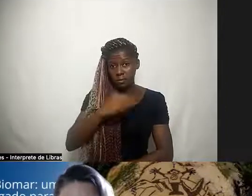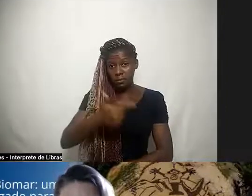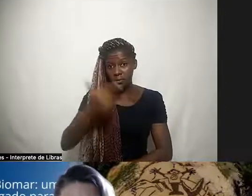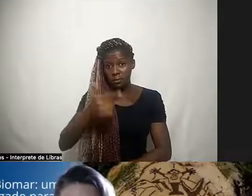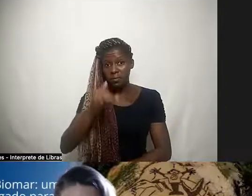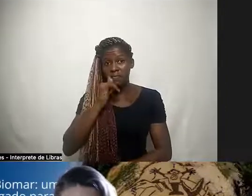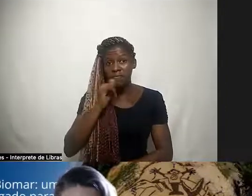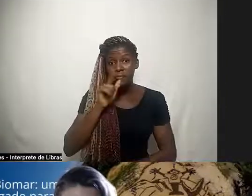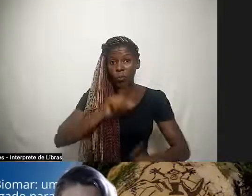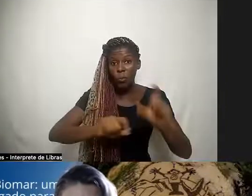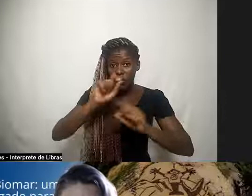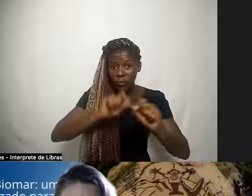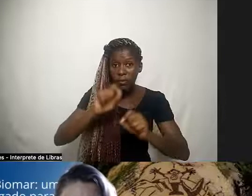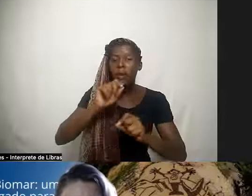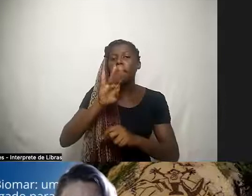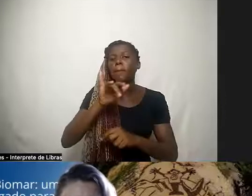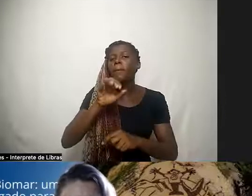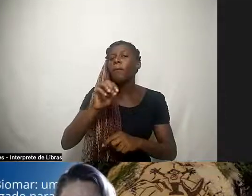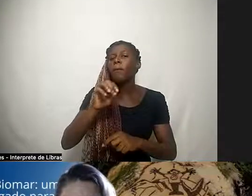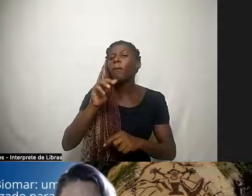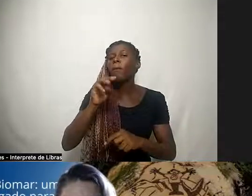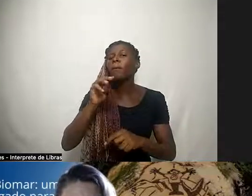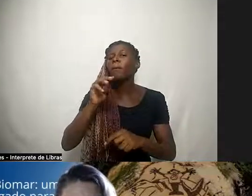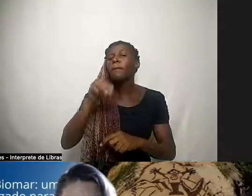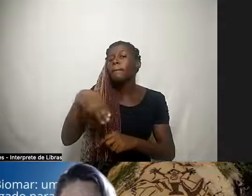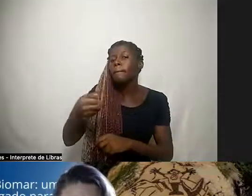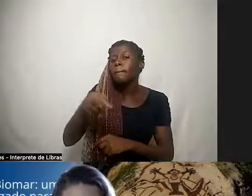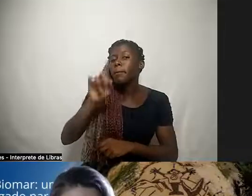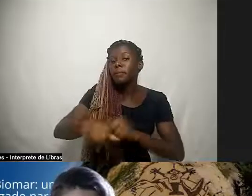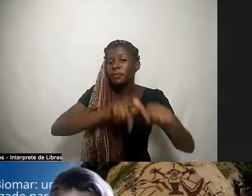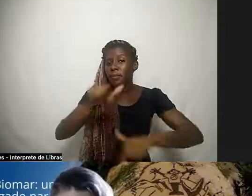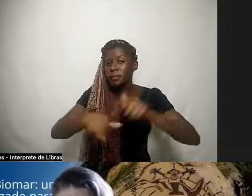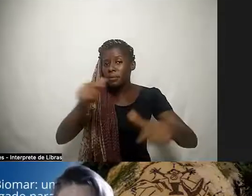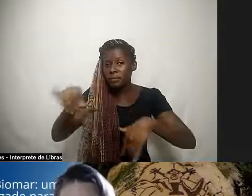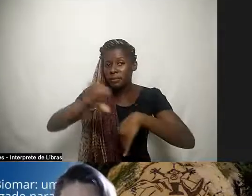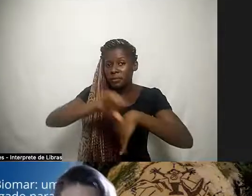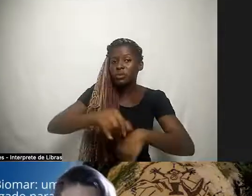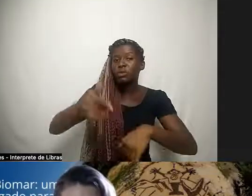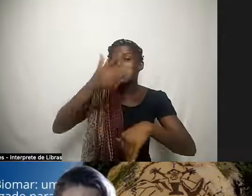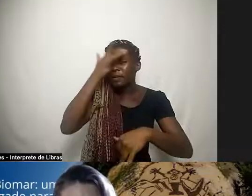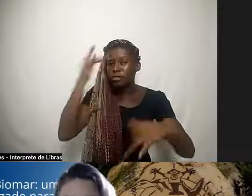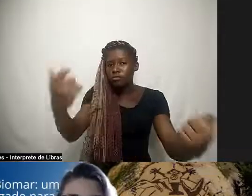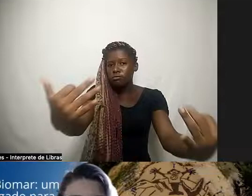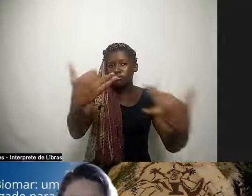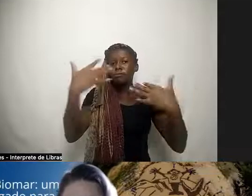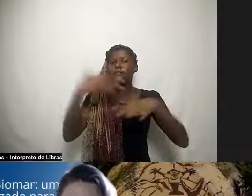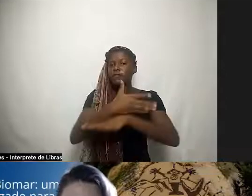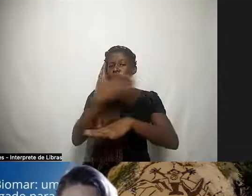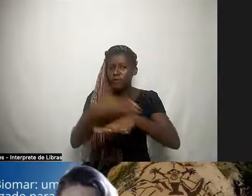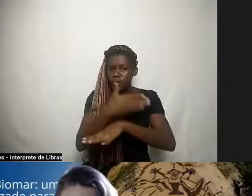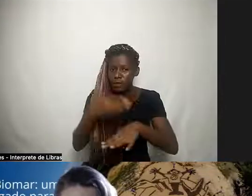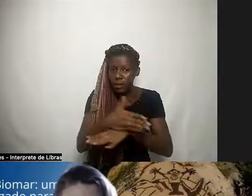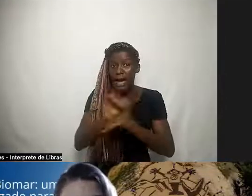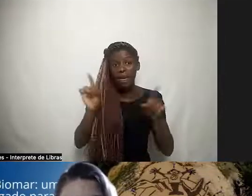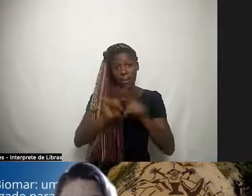society. Biomar Network has also been investing in visitor centers and